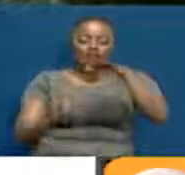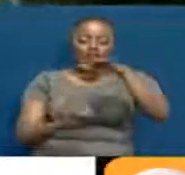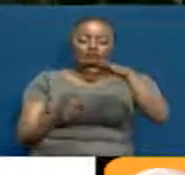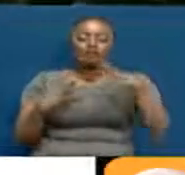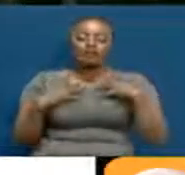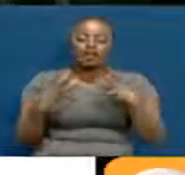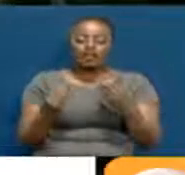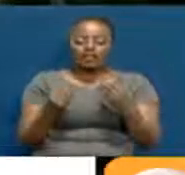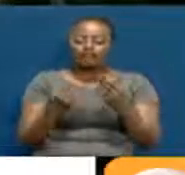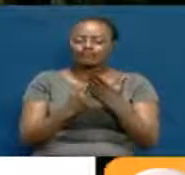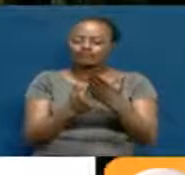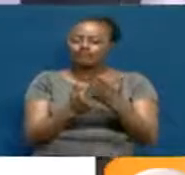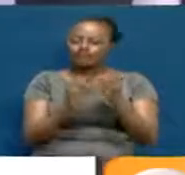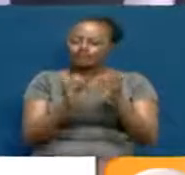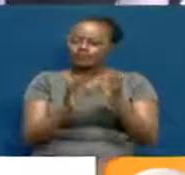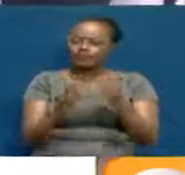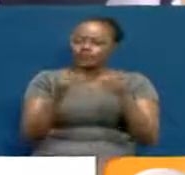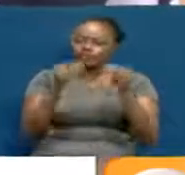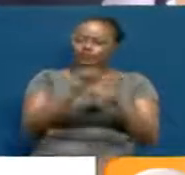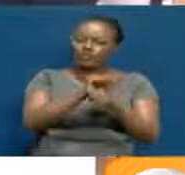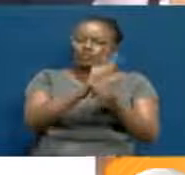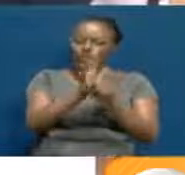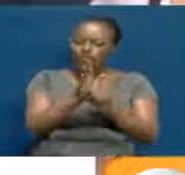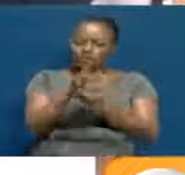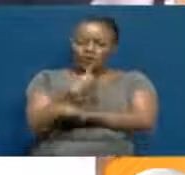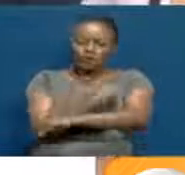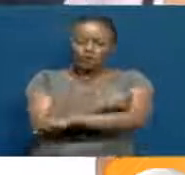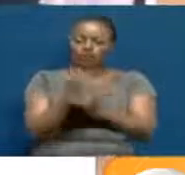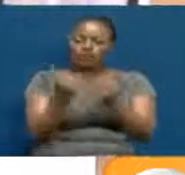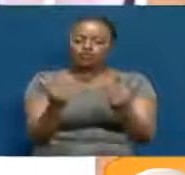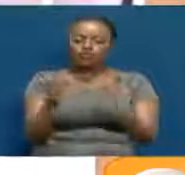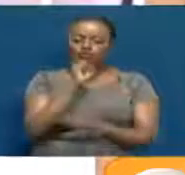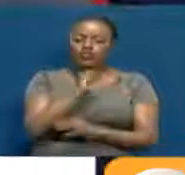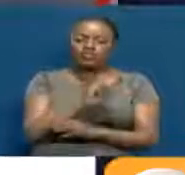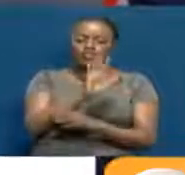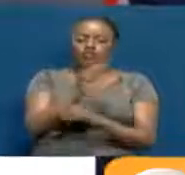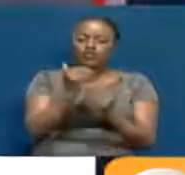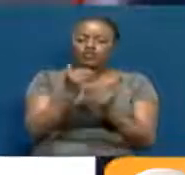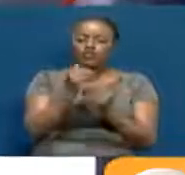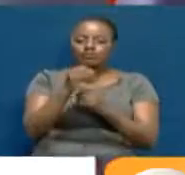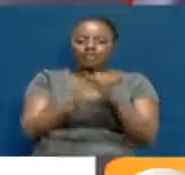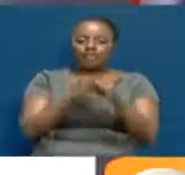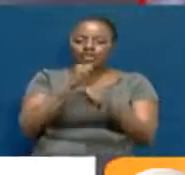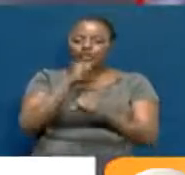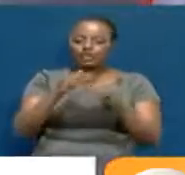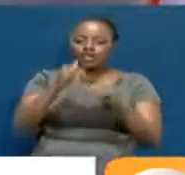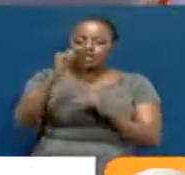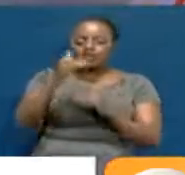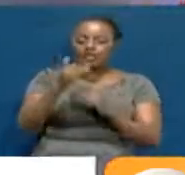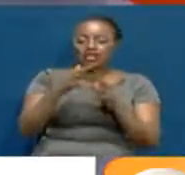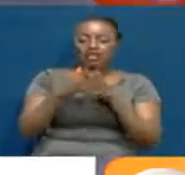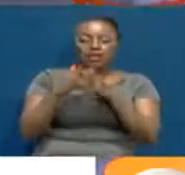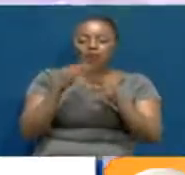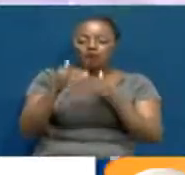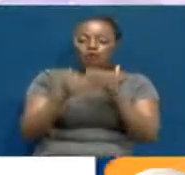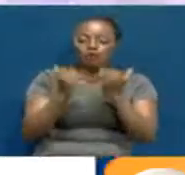Health is now deliberating on whether or not to issue the COVID-19 jab to children aged 5 and above. In countries like the US, all